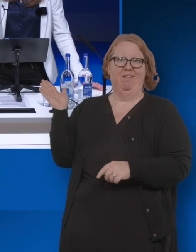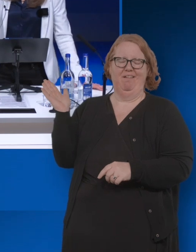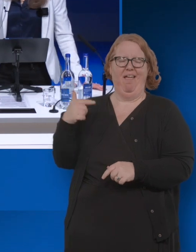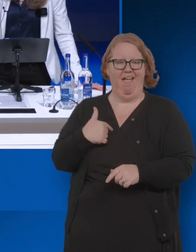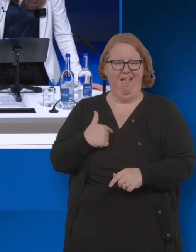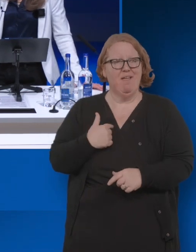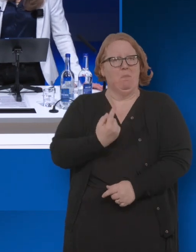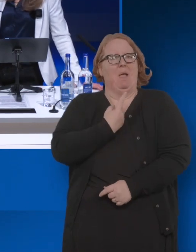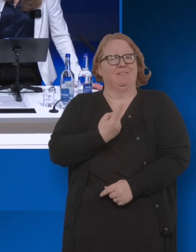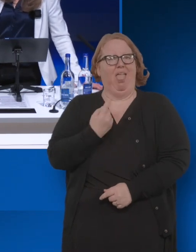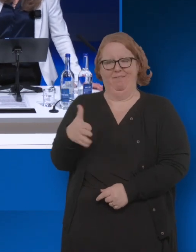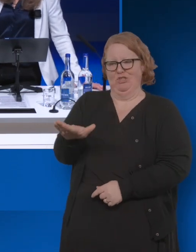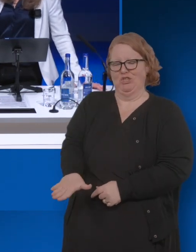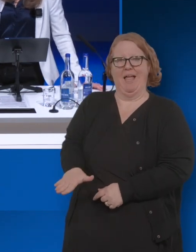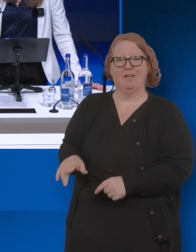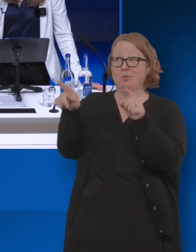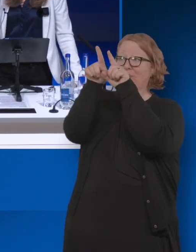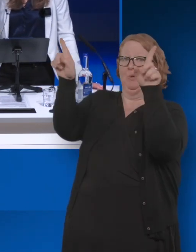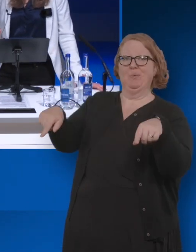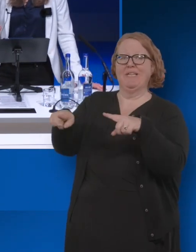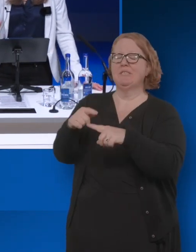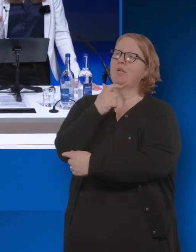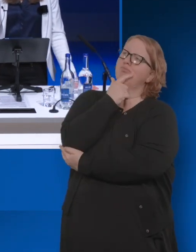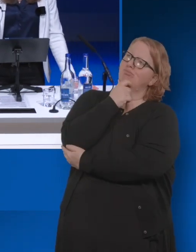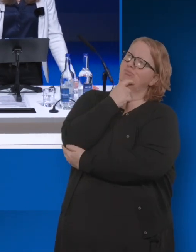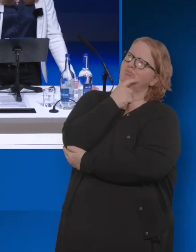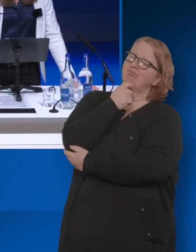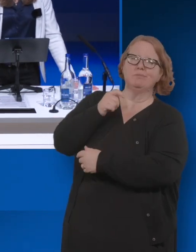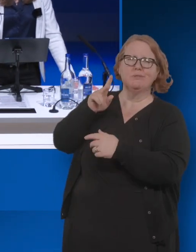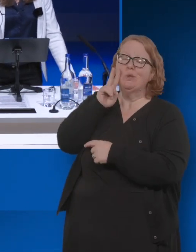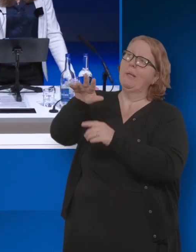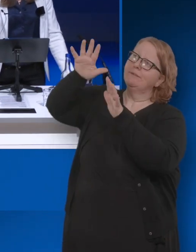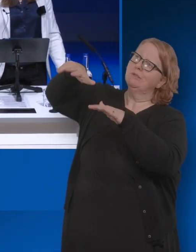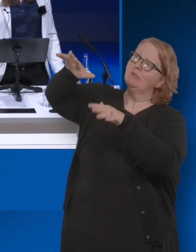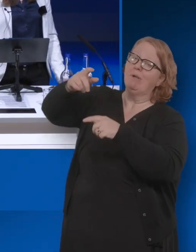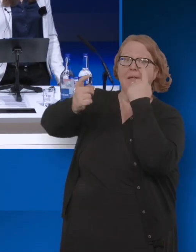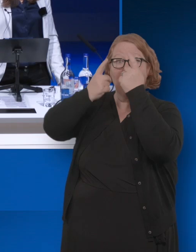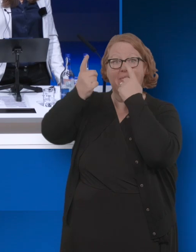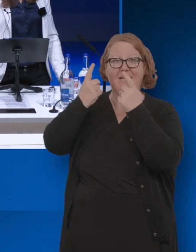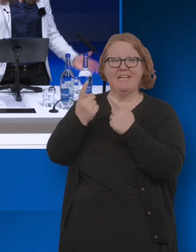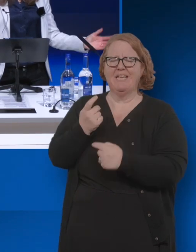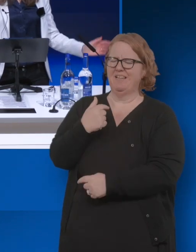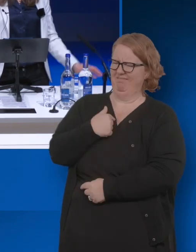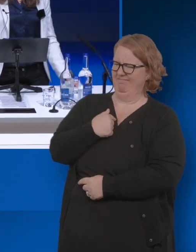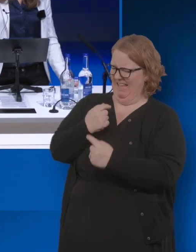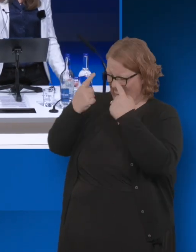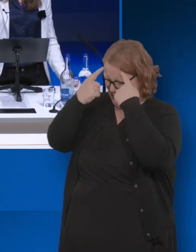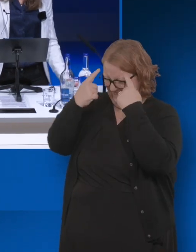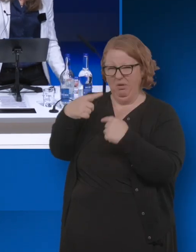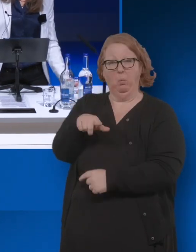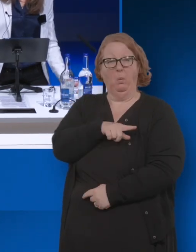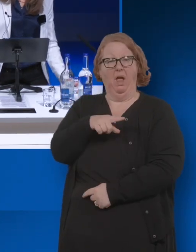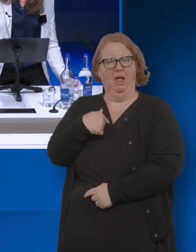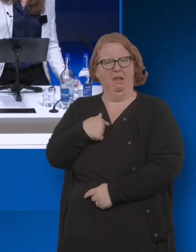I found myself asking as a child sitting by the window on a rainy day. Why can I think in the